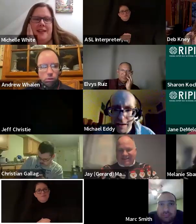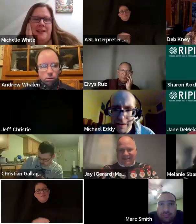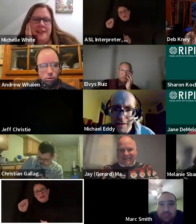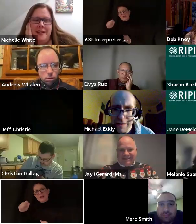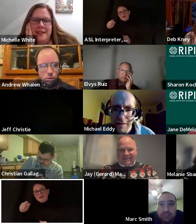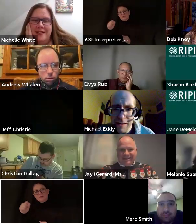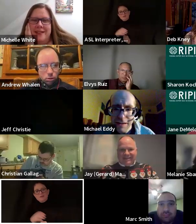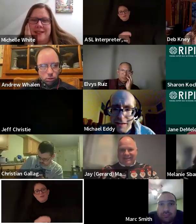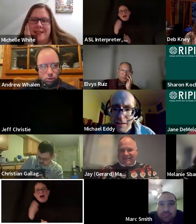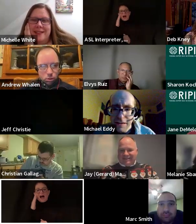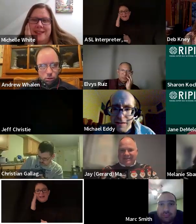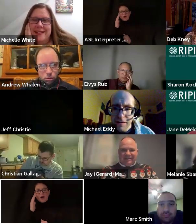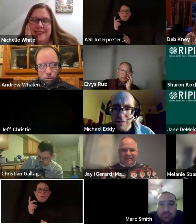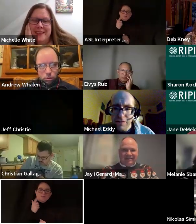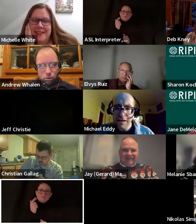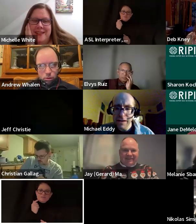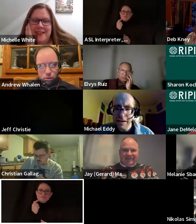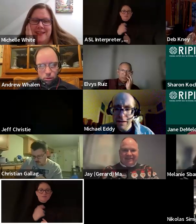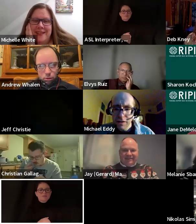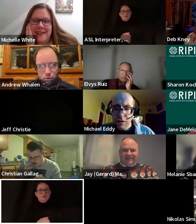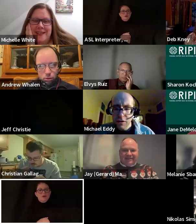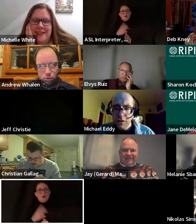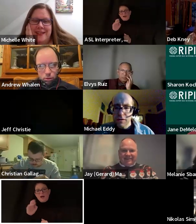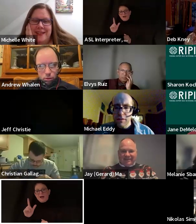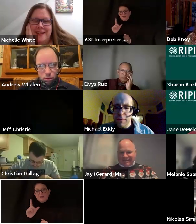Yeah, I know. Well,